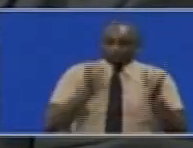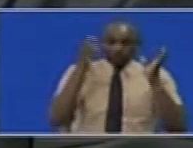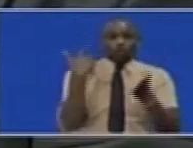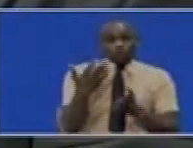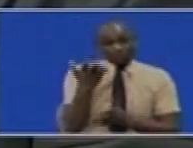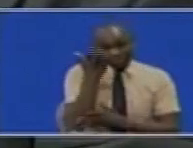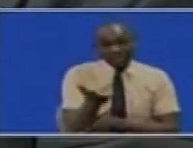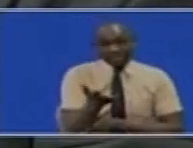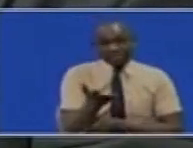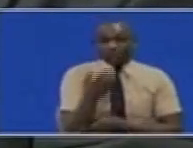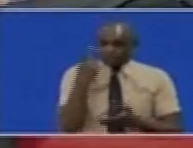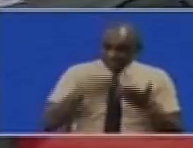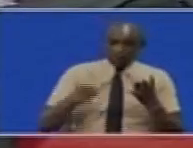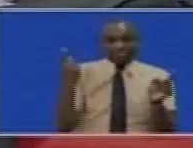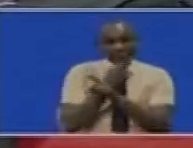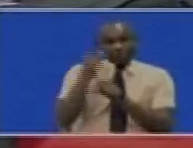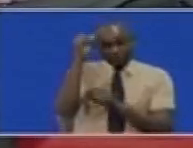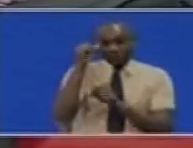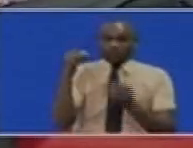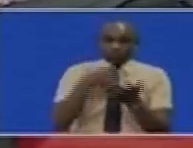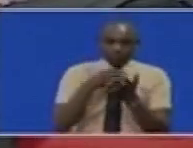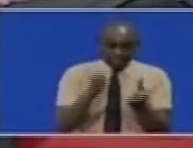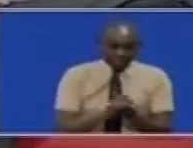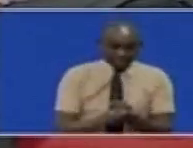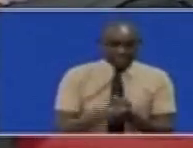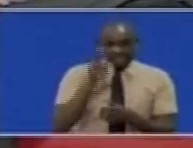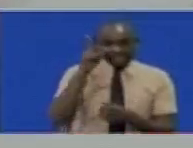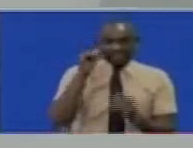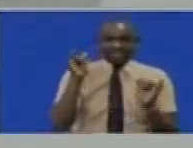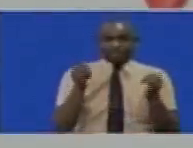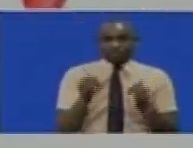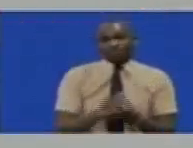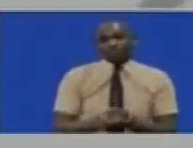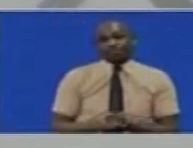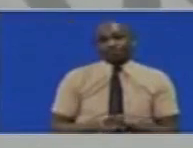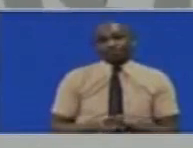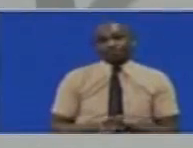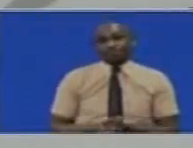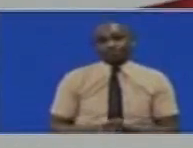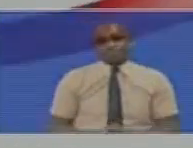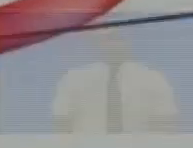documents launched with the registers of parties. Patrick Kamimo, KTN News.